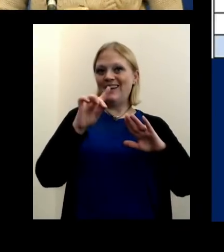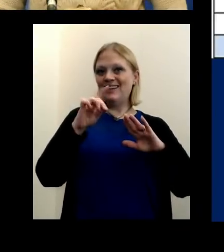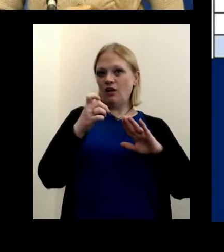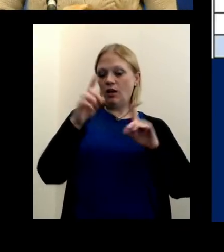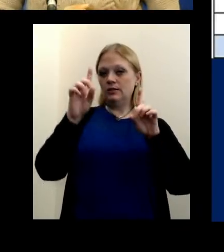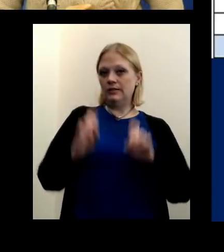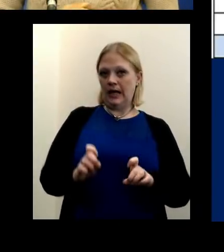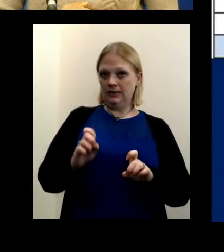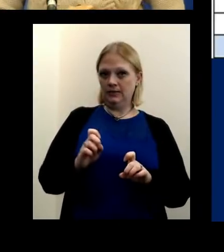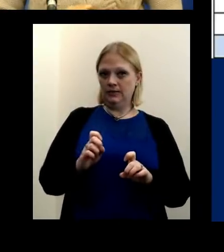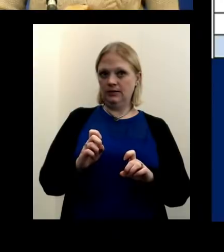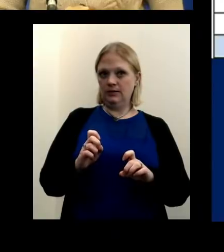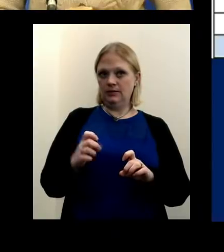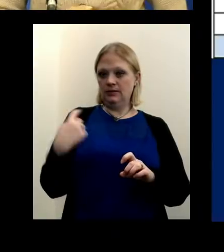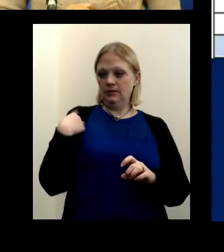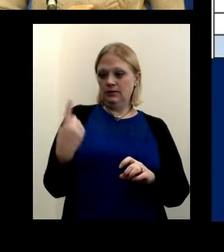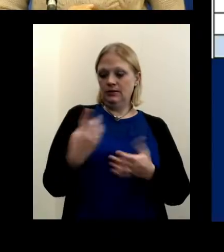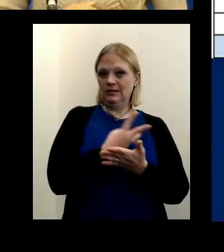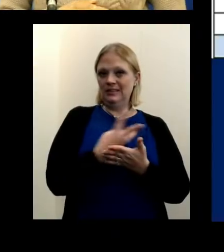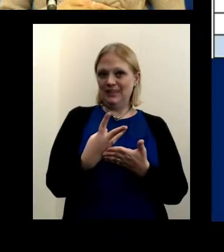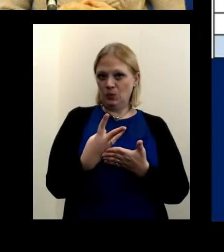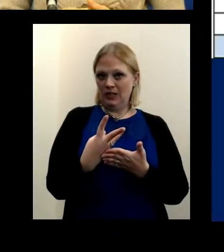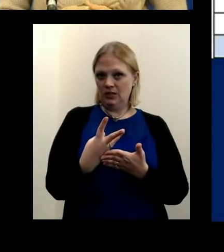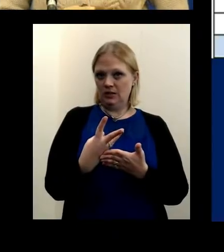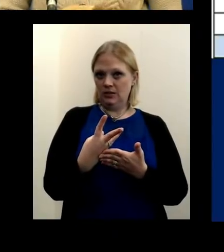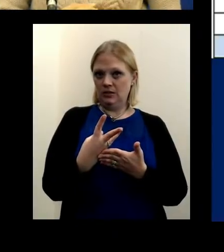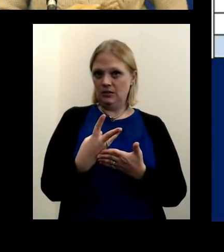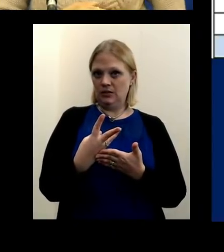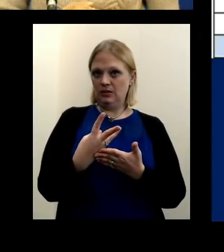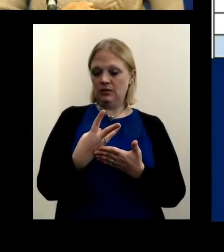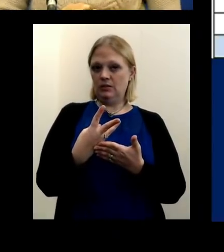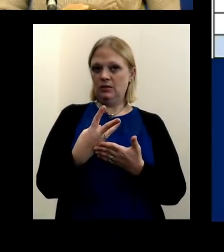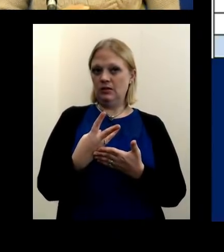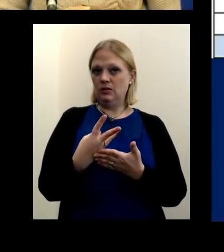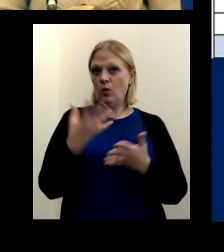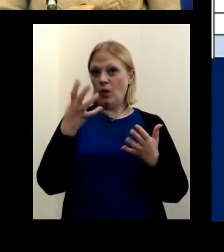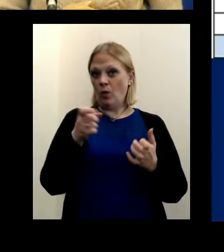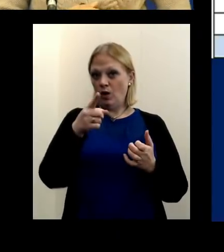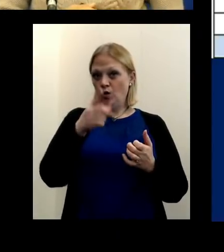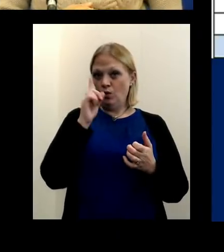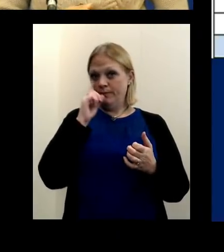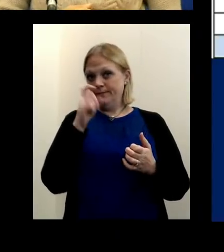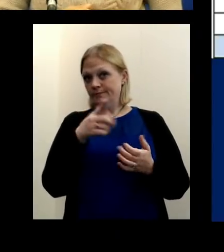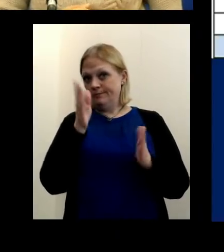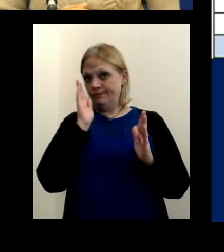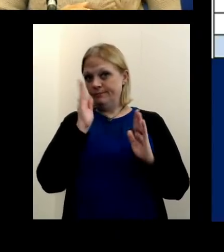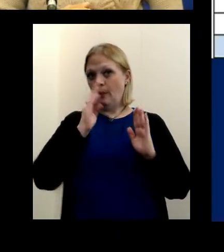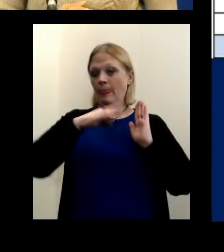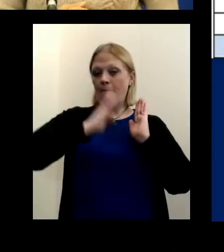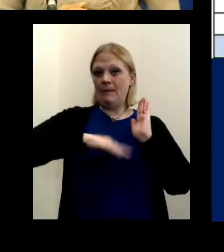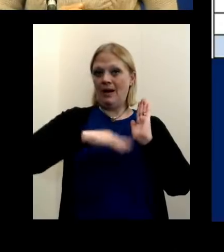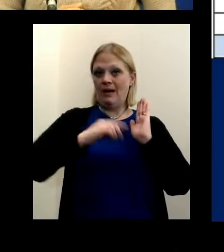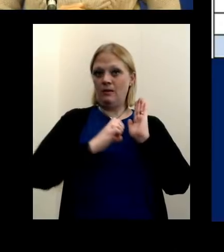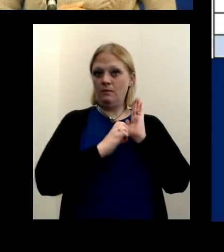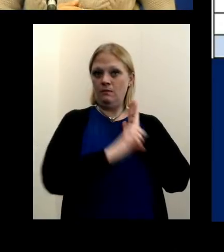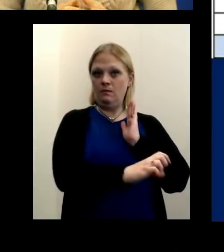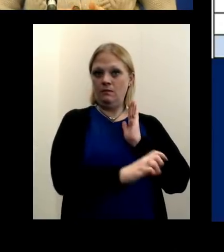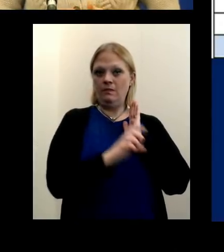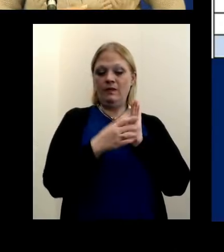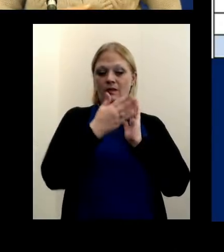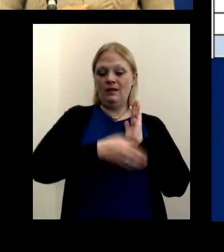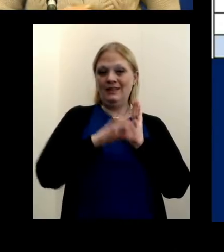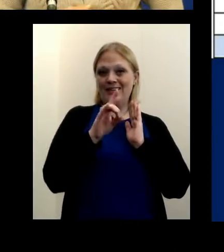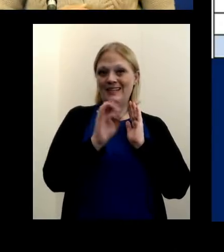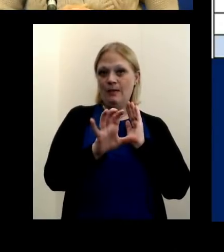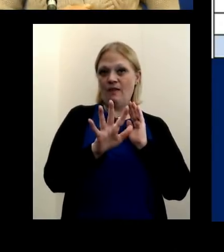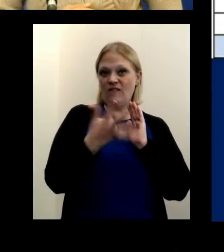done over the past 6 weeks. And so I just want to point to your attention on the bottom row, the week ending December 5th,